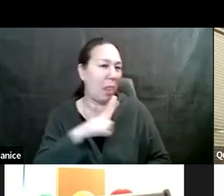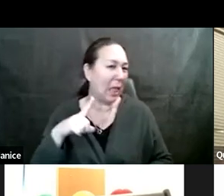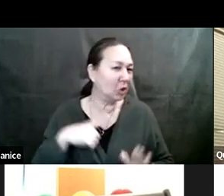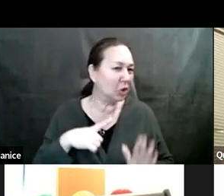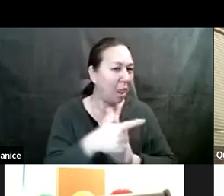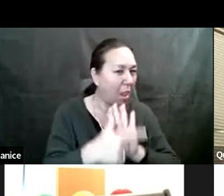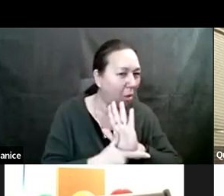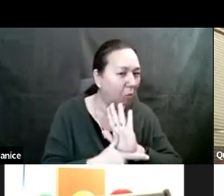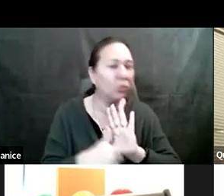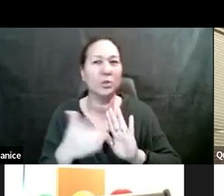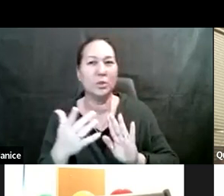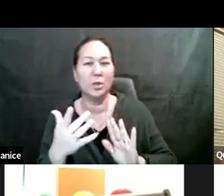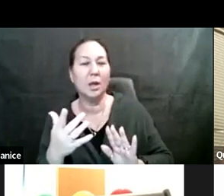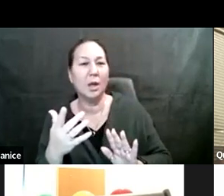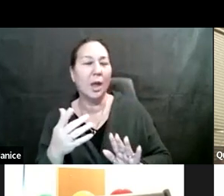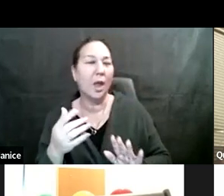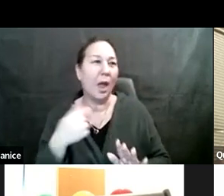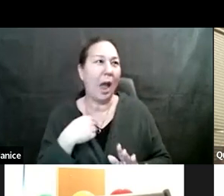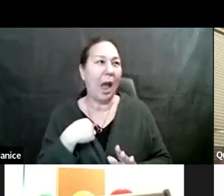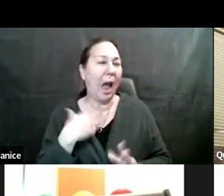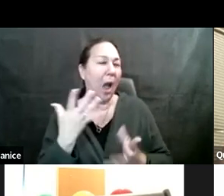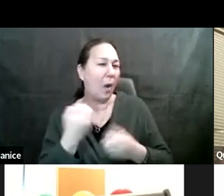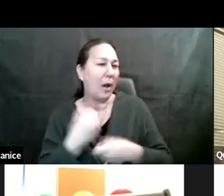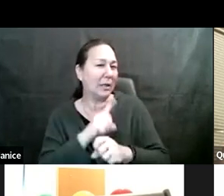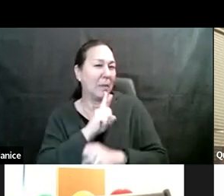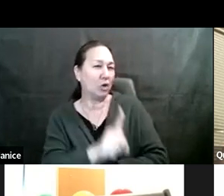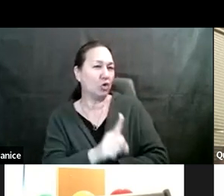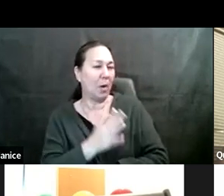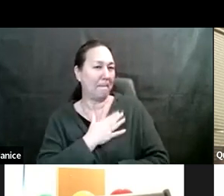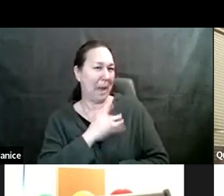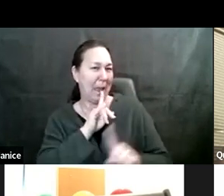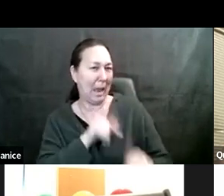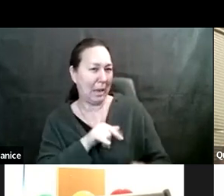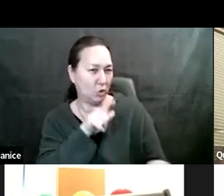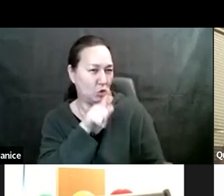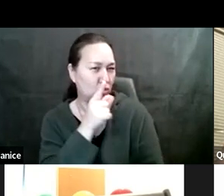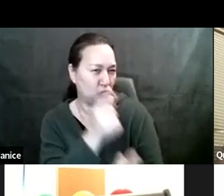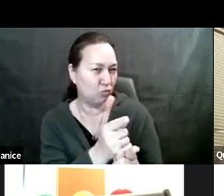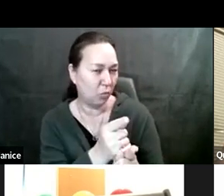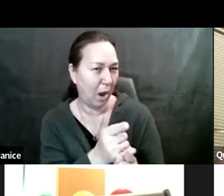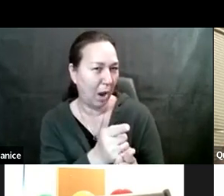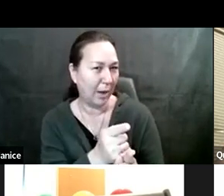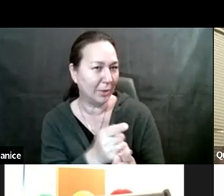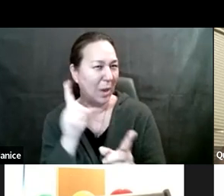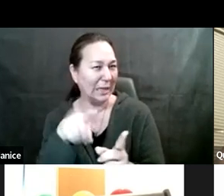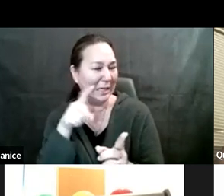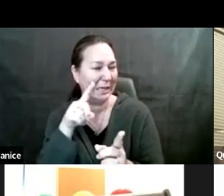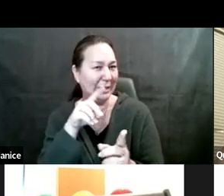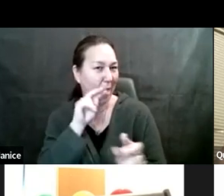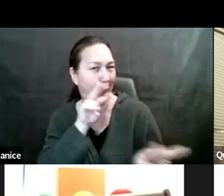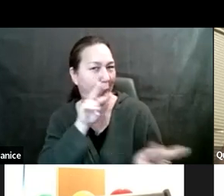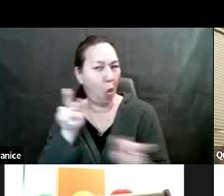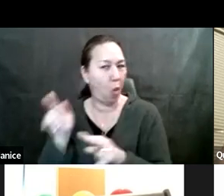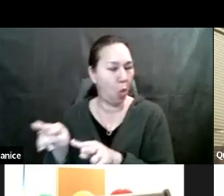be um I just want to make sure that I'm absolutely certain that it's the right answer and it's um difficult to give hypothetical